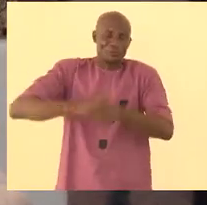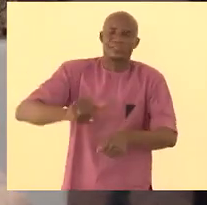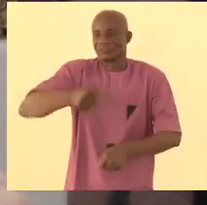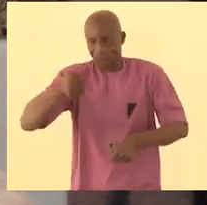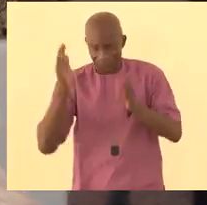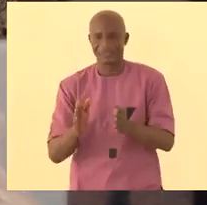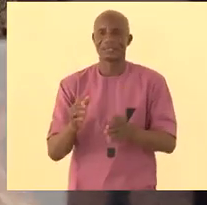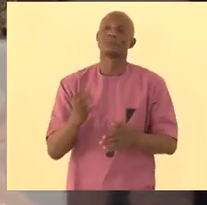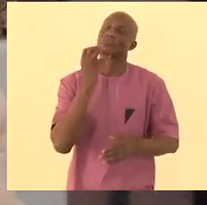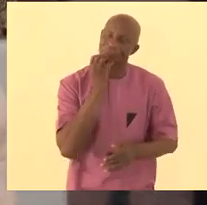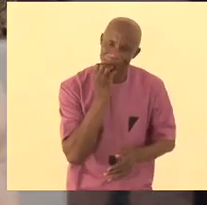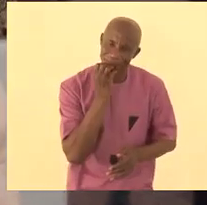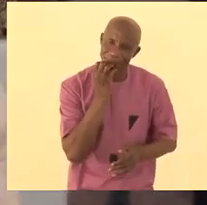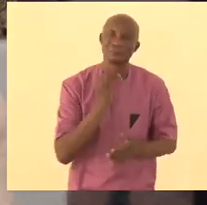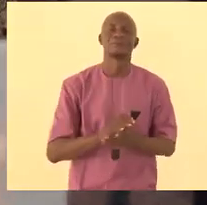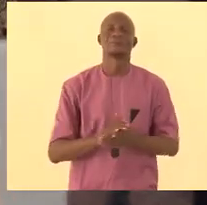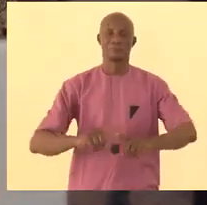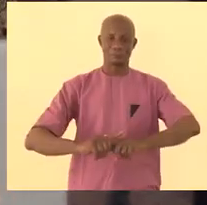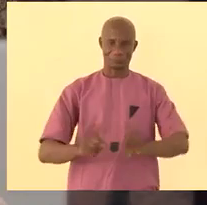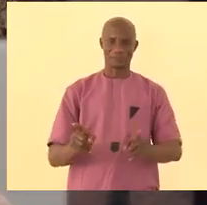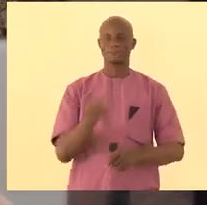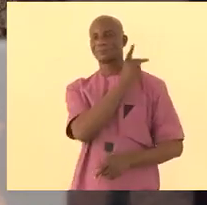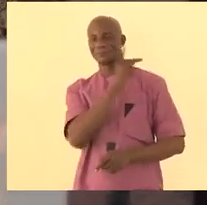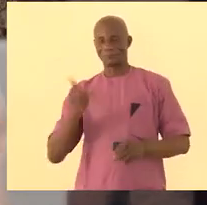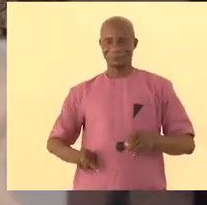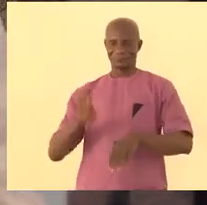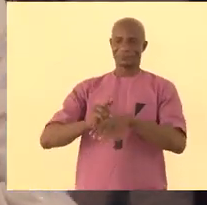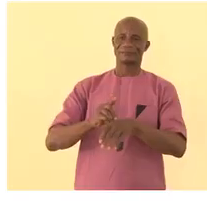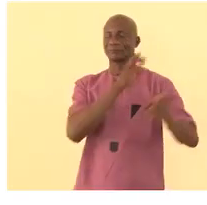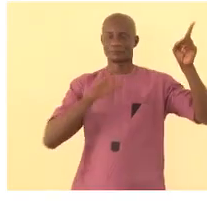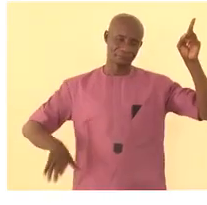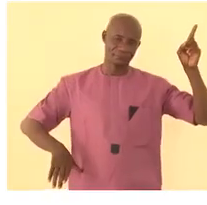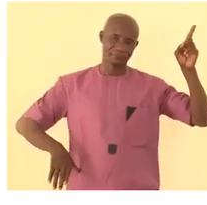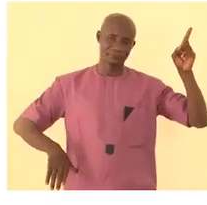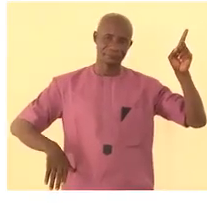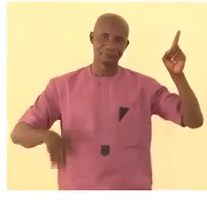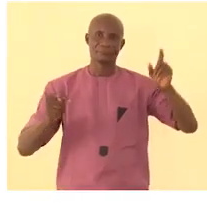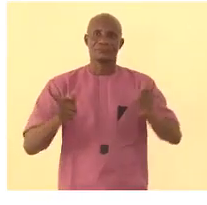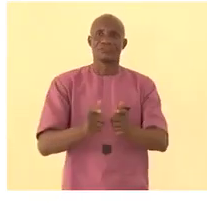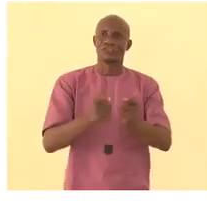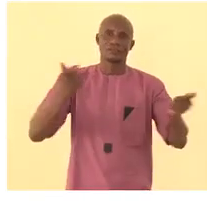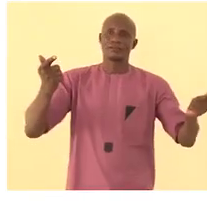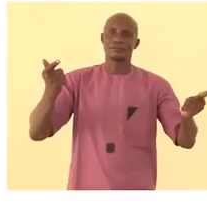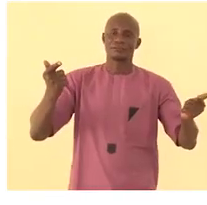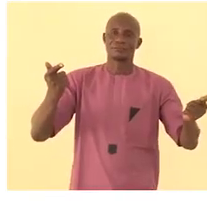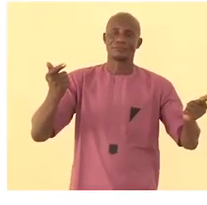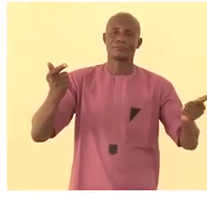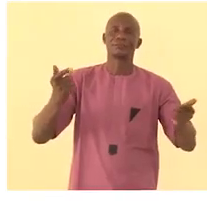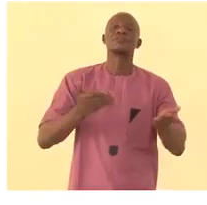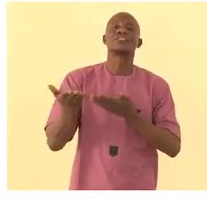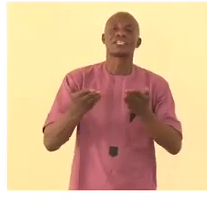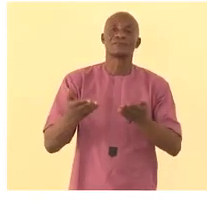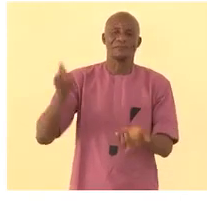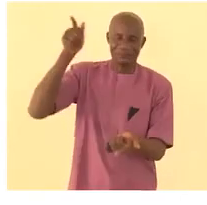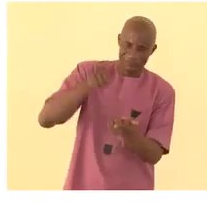for selfish purposes. But in the kingdom of Christ, the great serves the